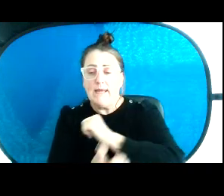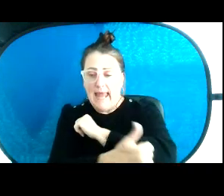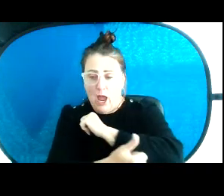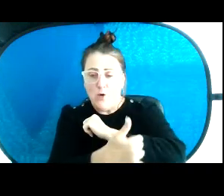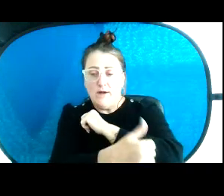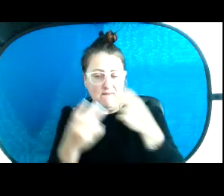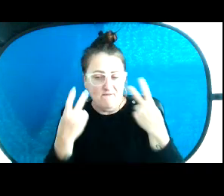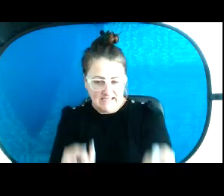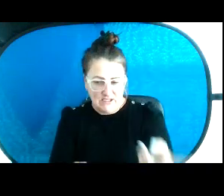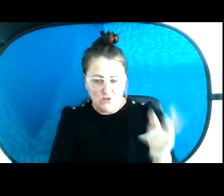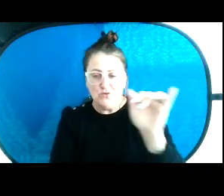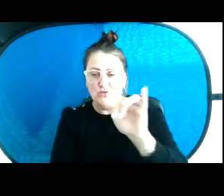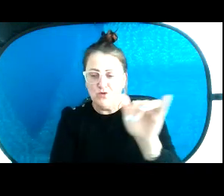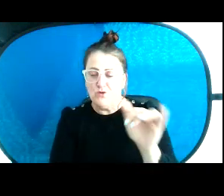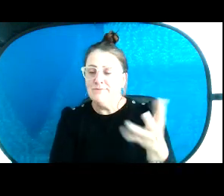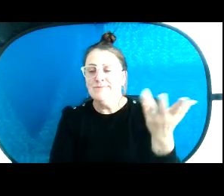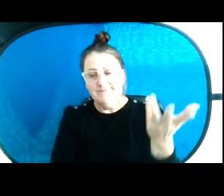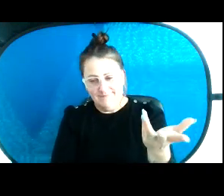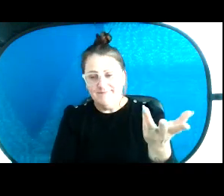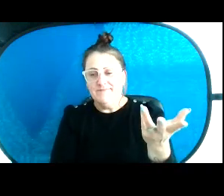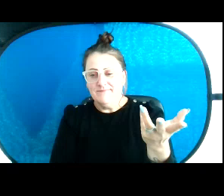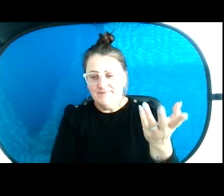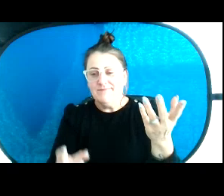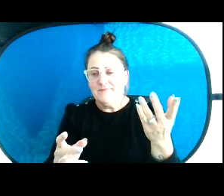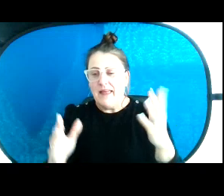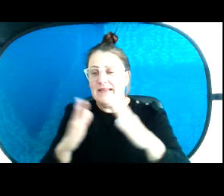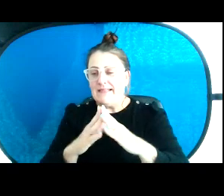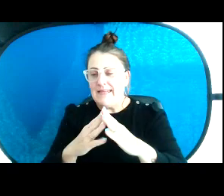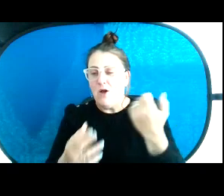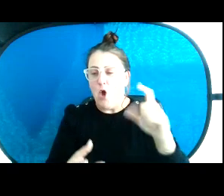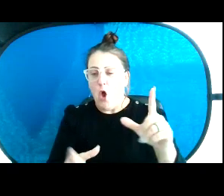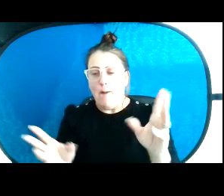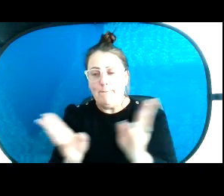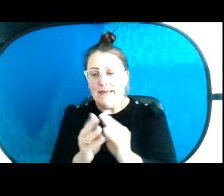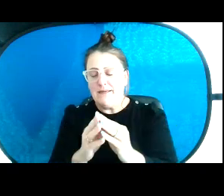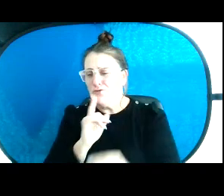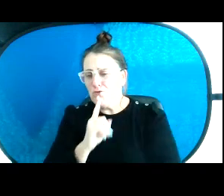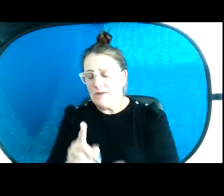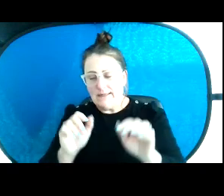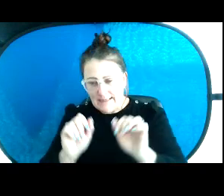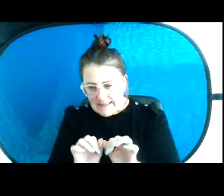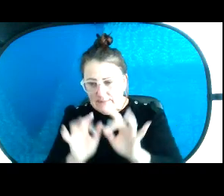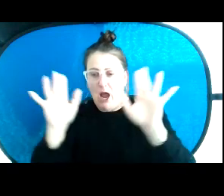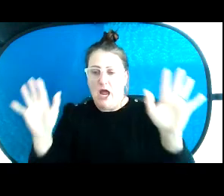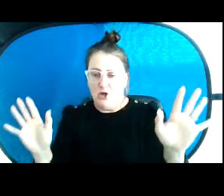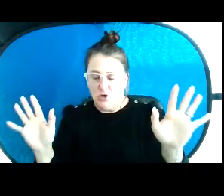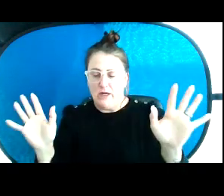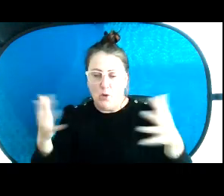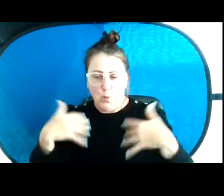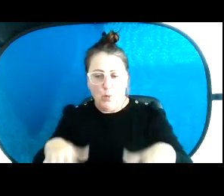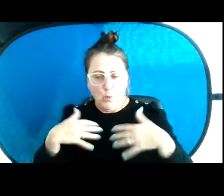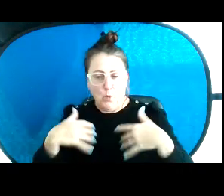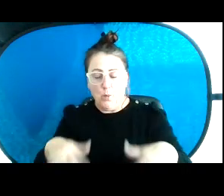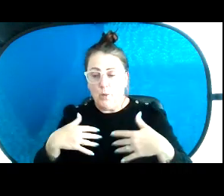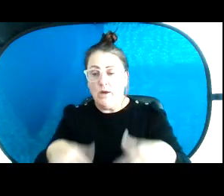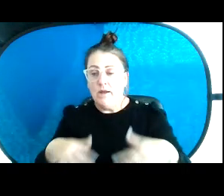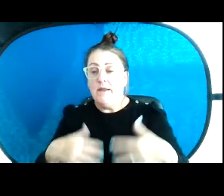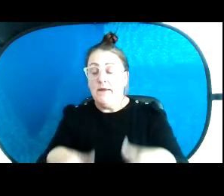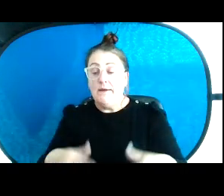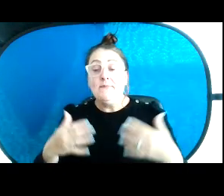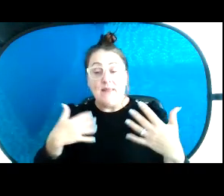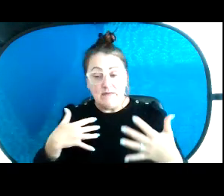And as is always the case, these town hall meetings are really inspiring. And so we got a chance